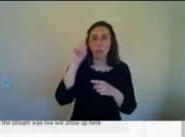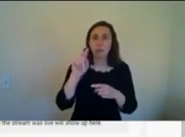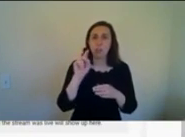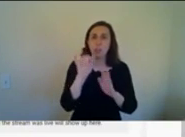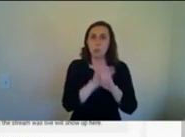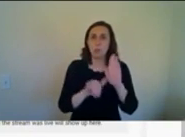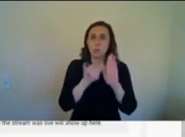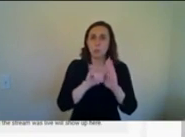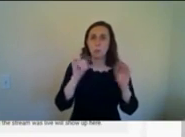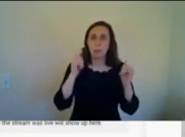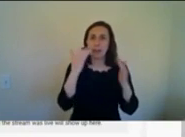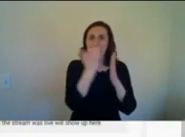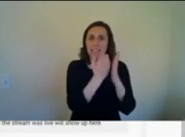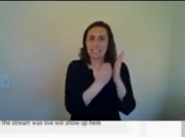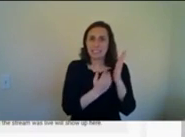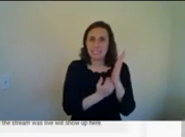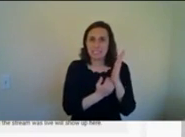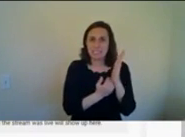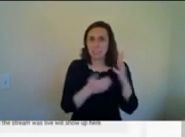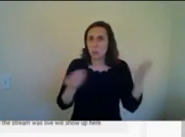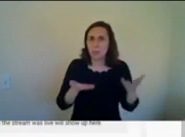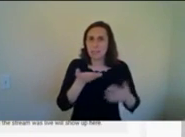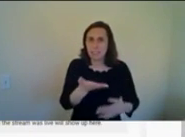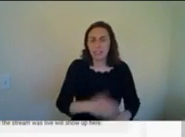And what's in the YouTube playlist